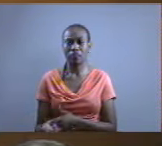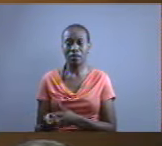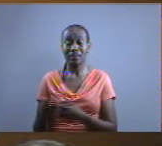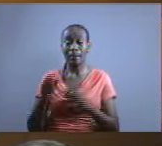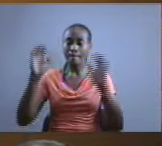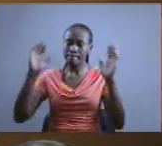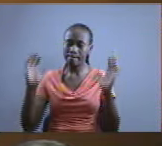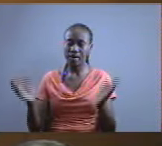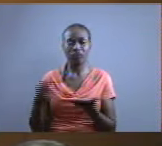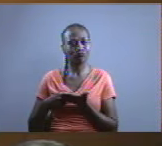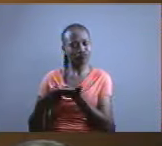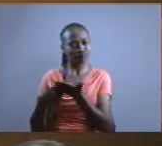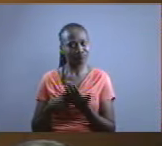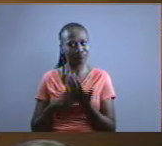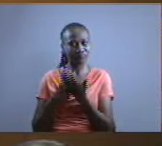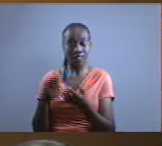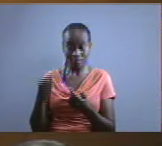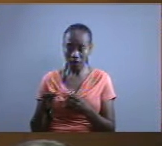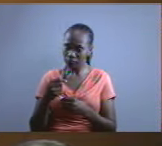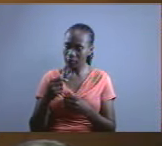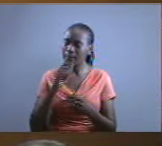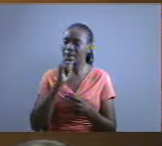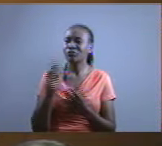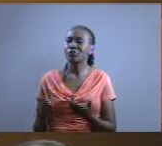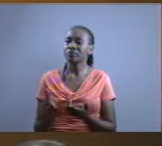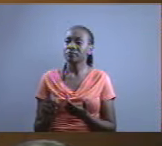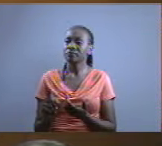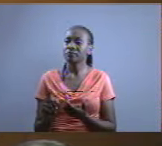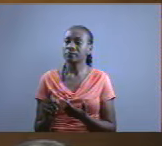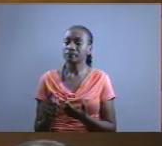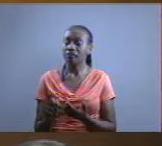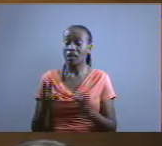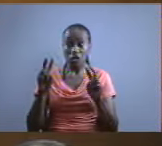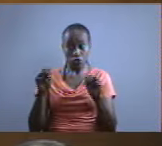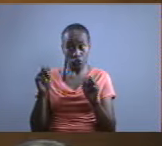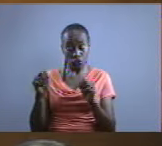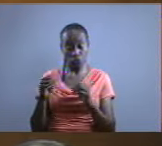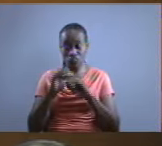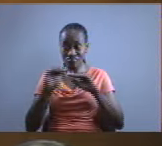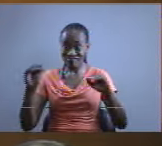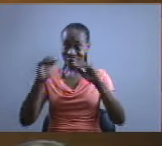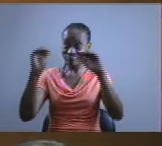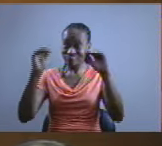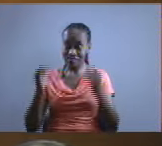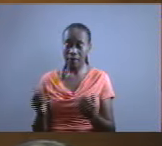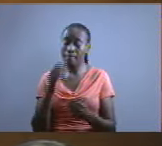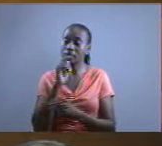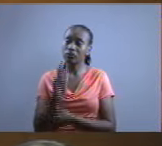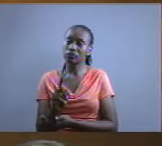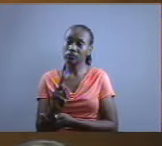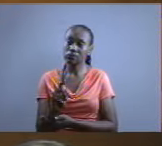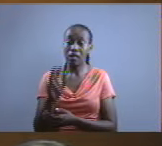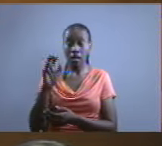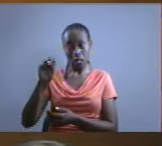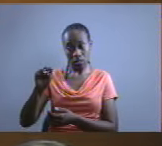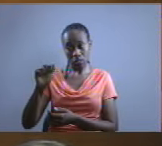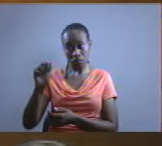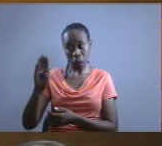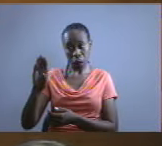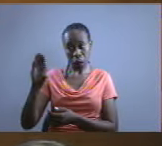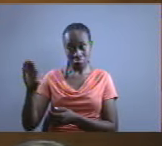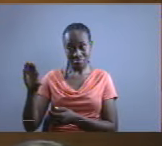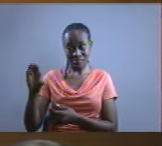Debate, has been unceremoniously canned. According to these new news standards, which is in clear contravention of the SABC's